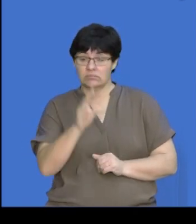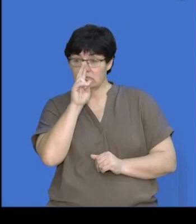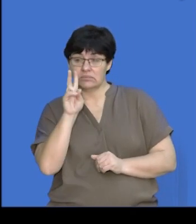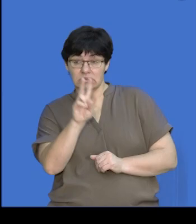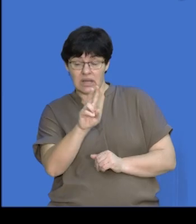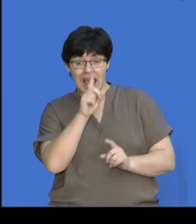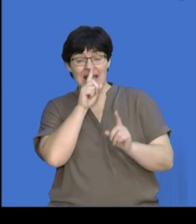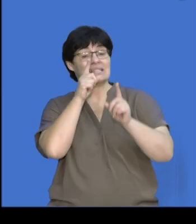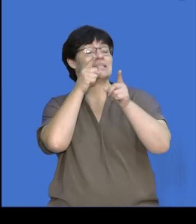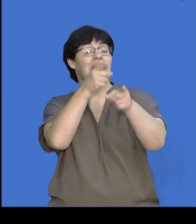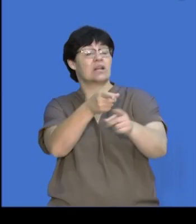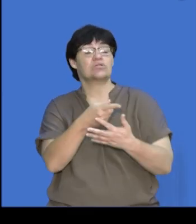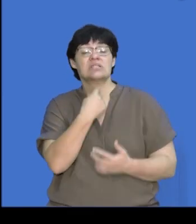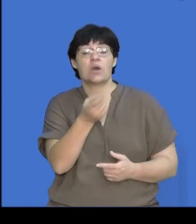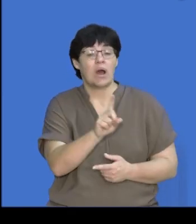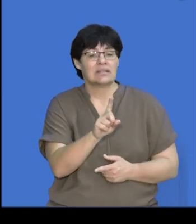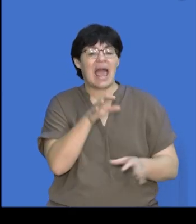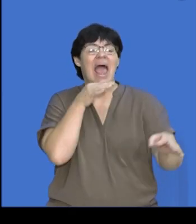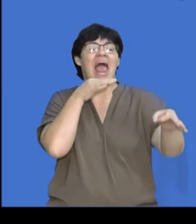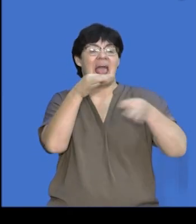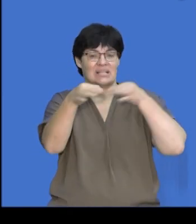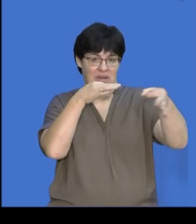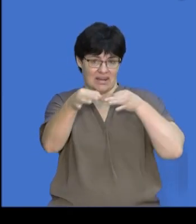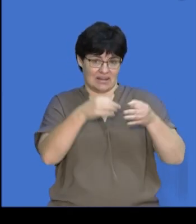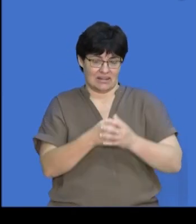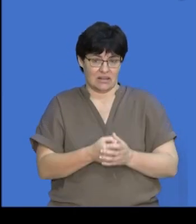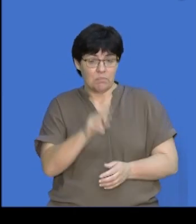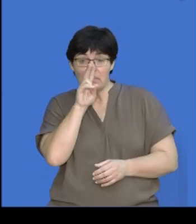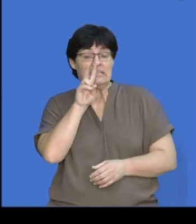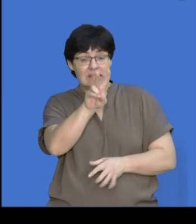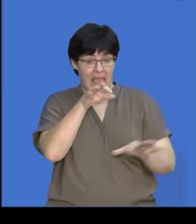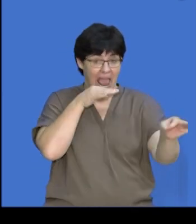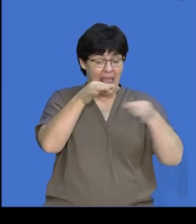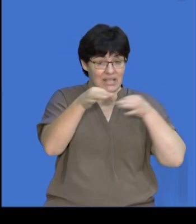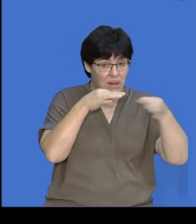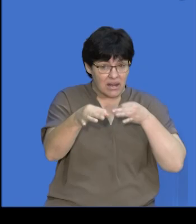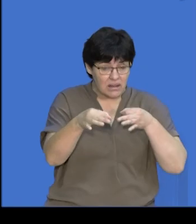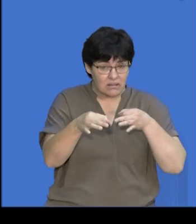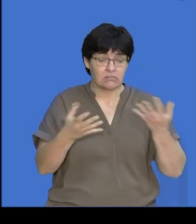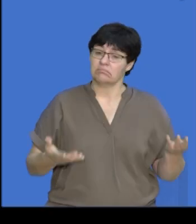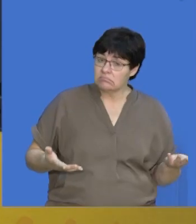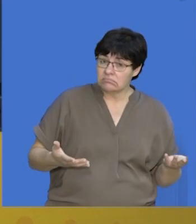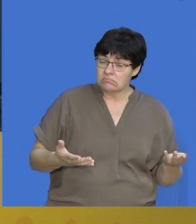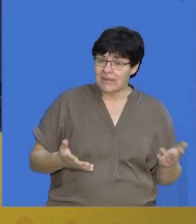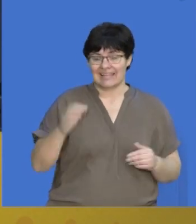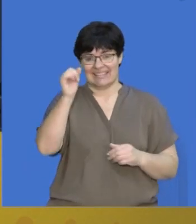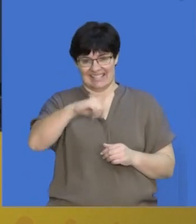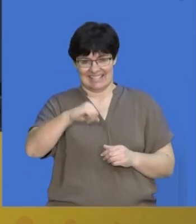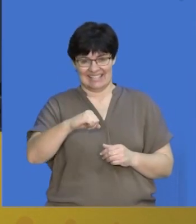the instructional verb starts explain. And the moment I'm seeing explain, it's about,